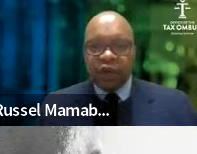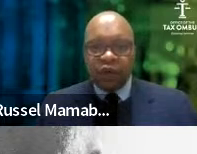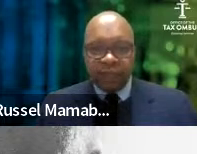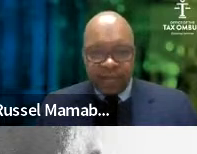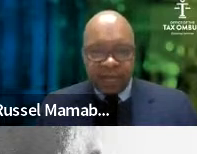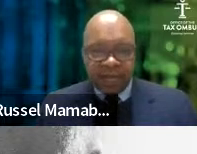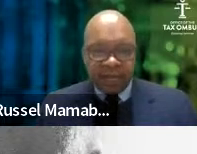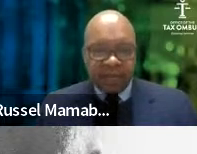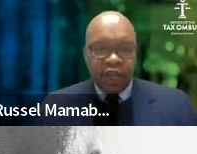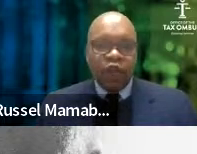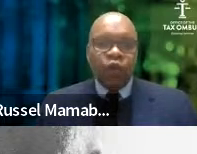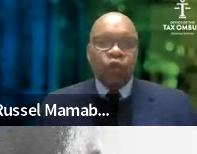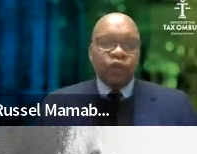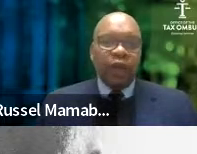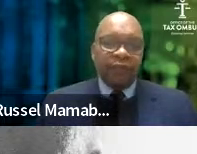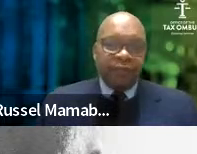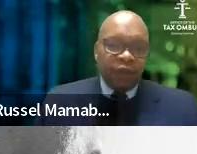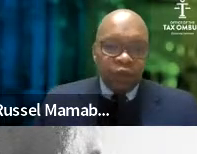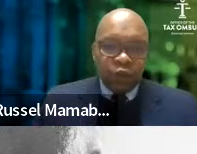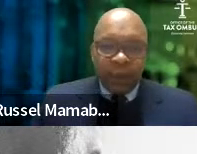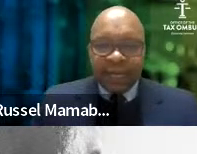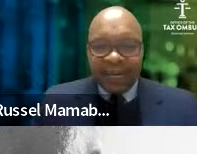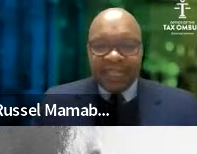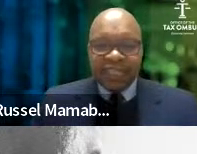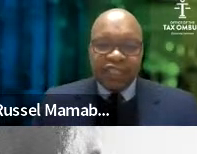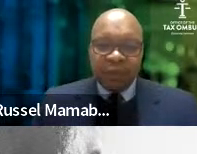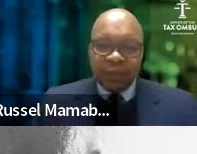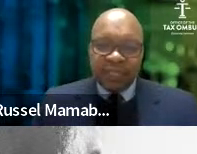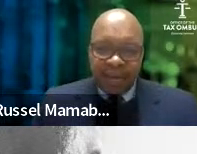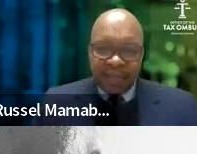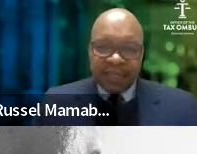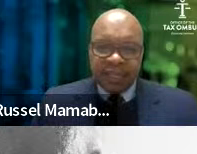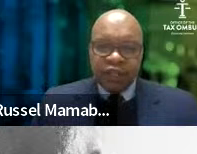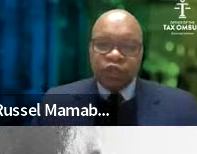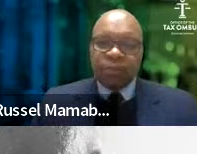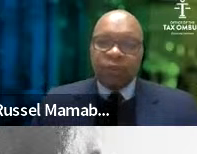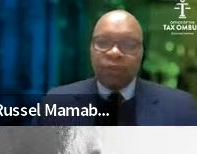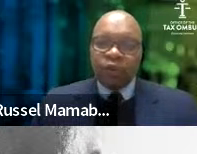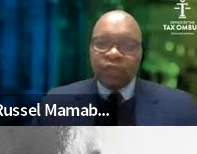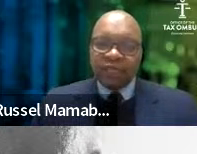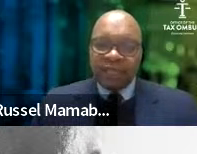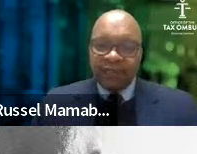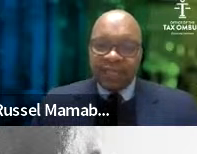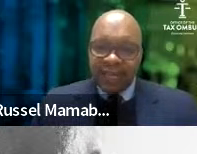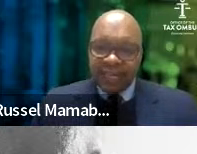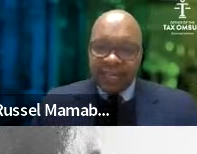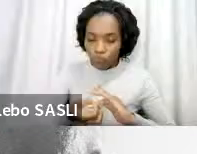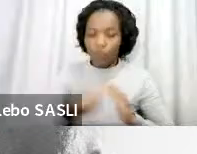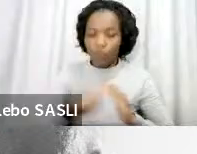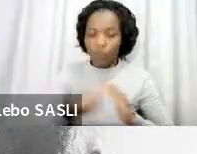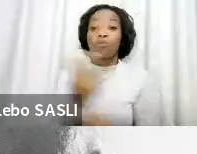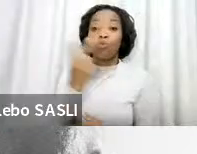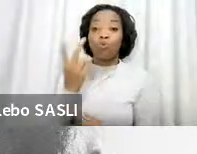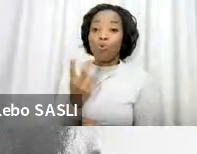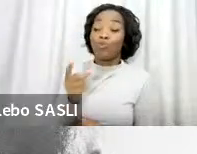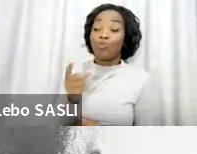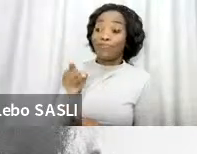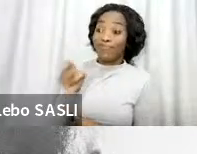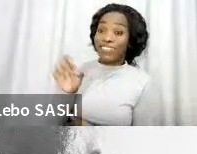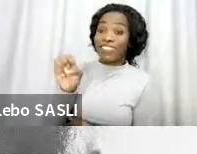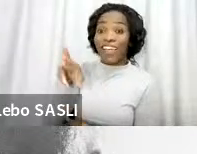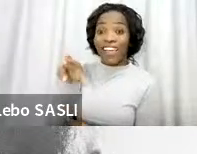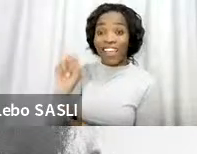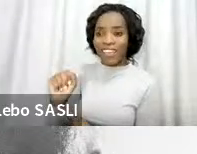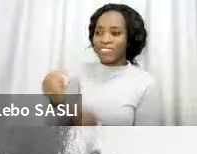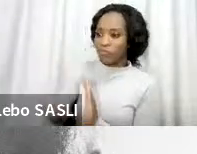obligations on the other. We do have a good working relationship with SARS to promote service excellence, procedural